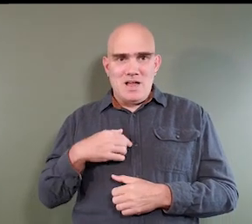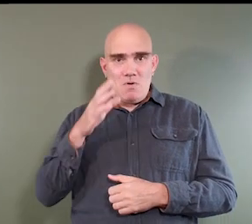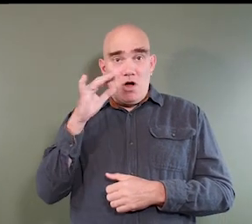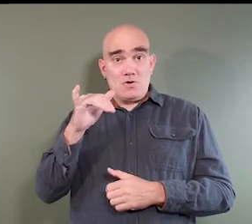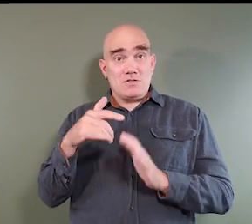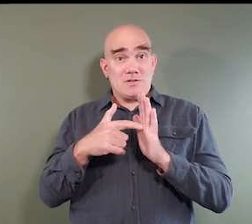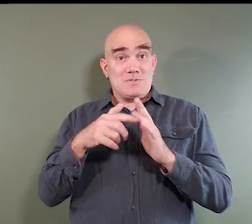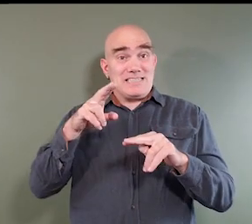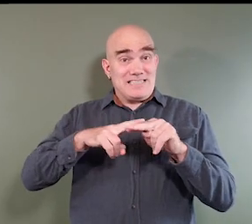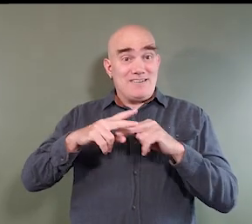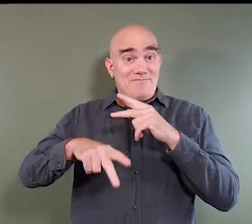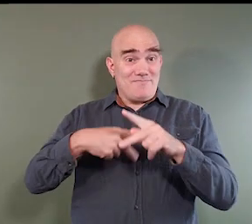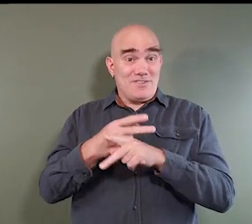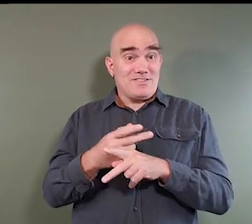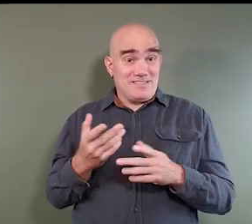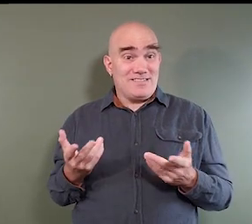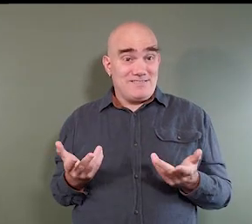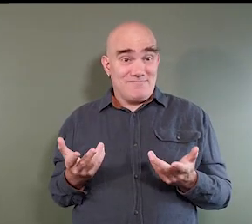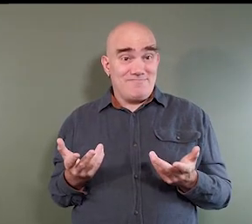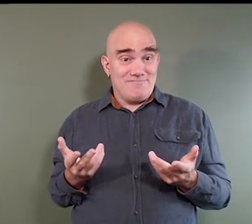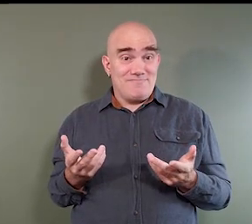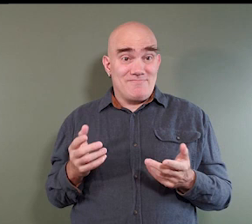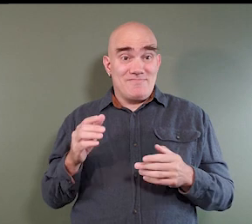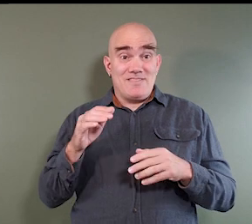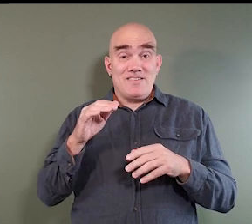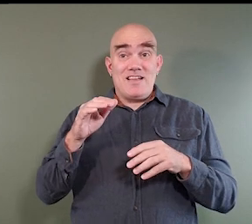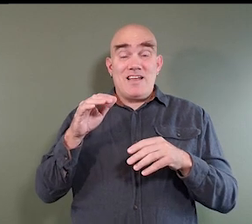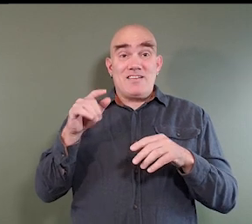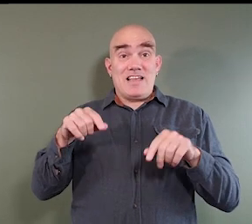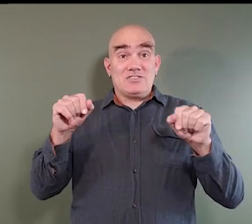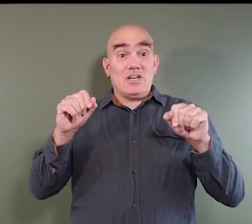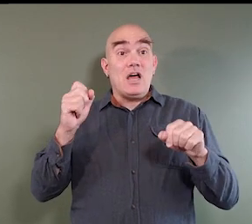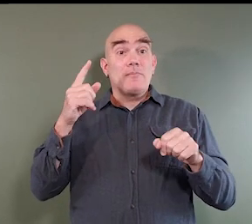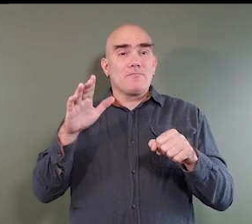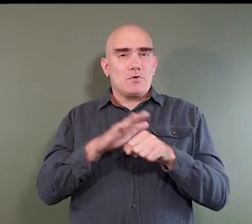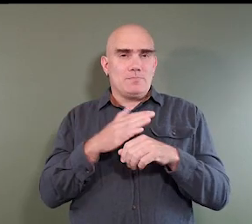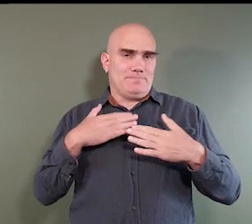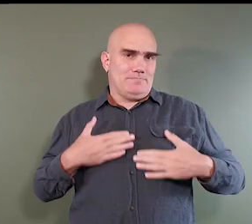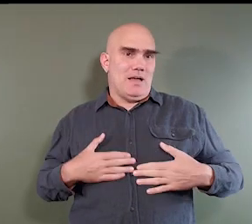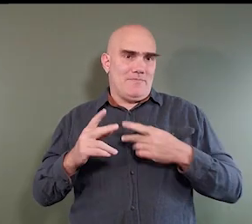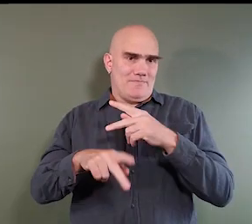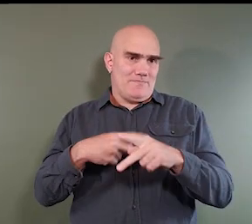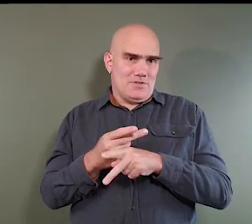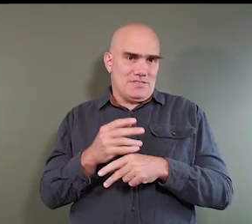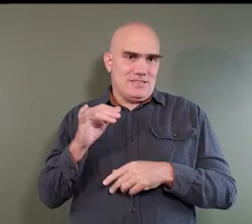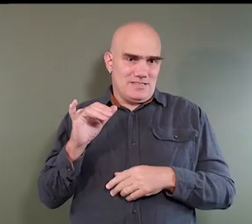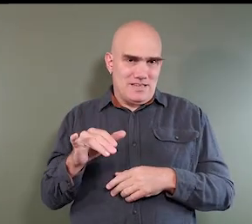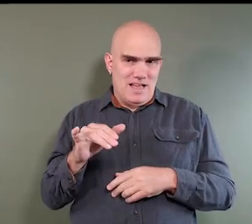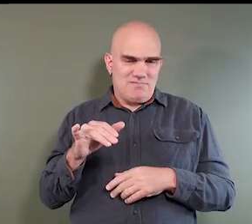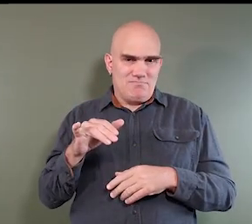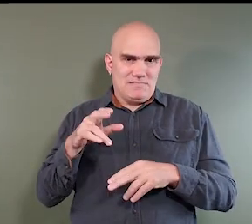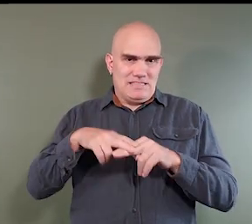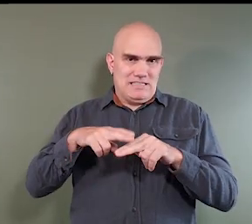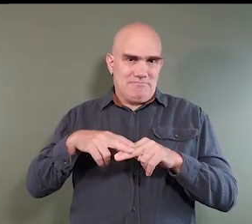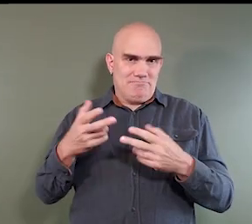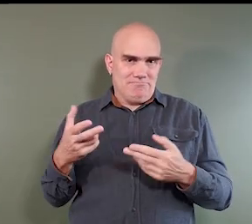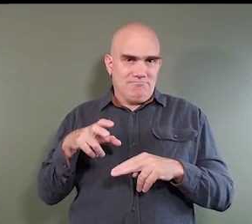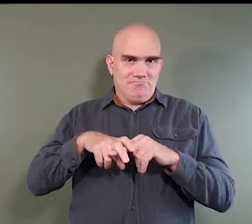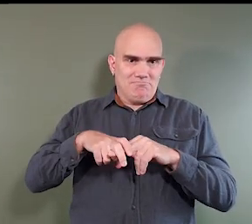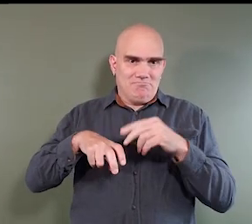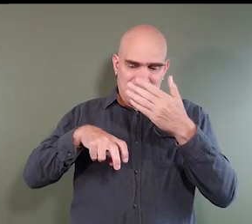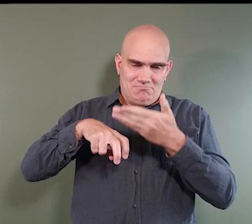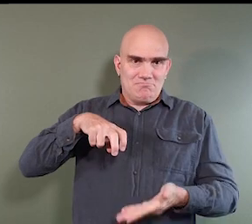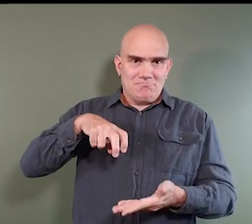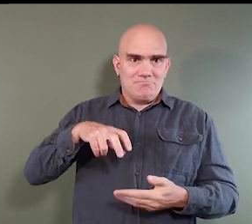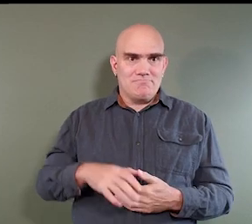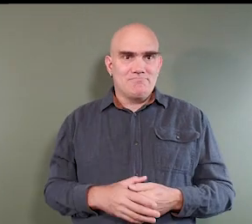be also demonstrating the sitting version of the exercise, fully body version of the sitting version of this